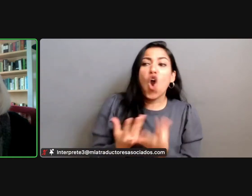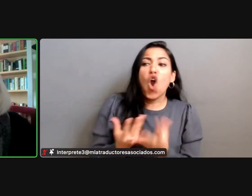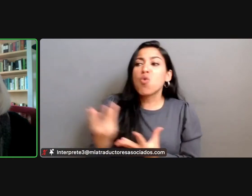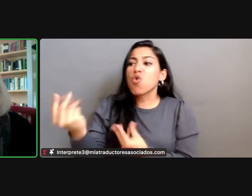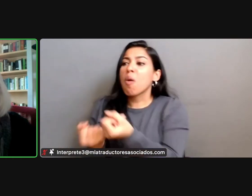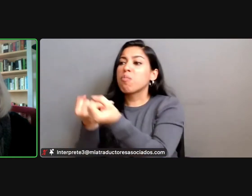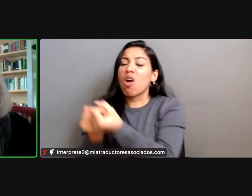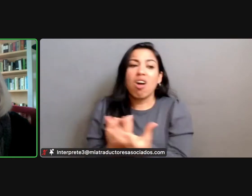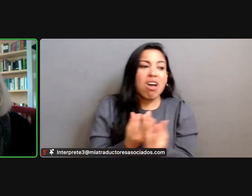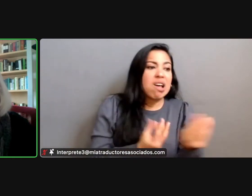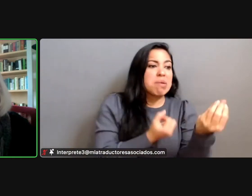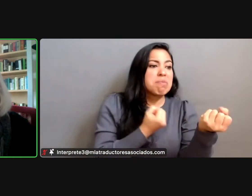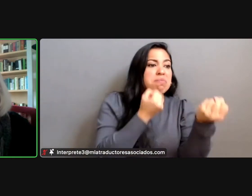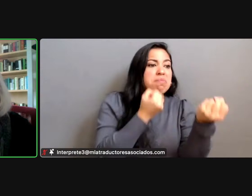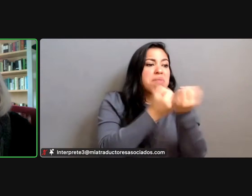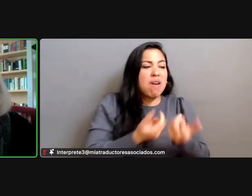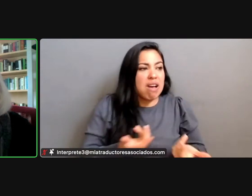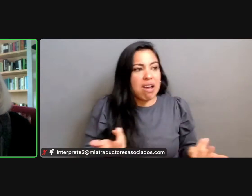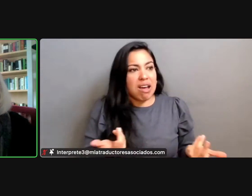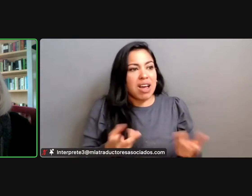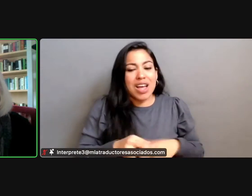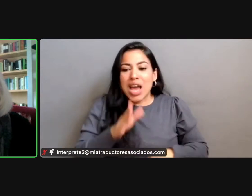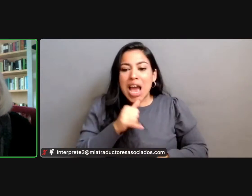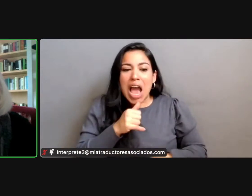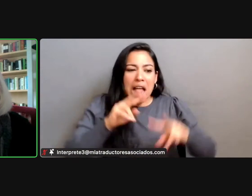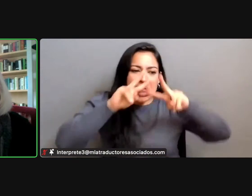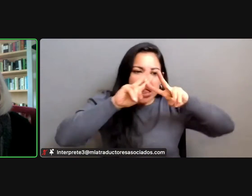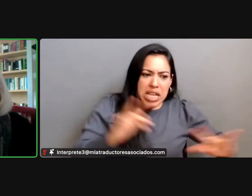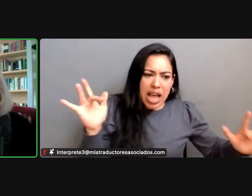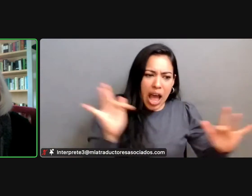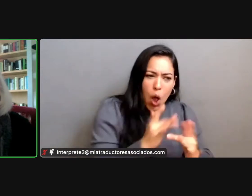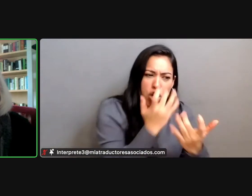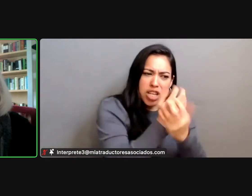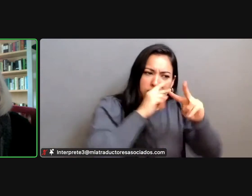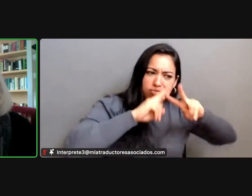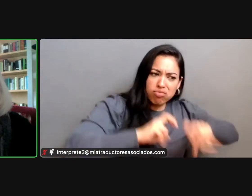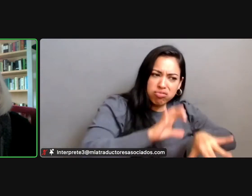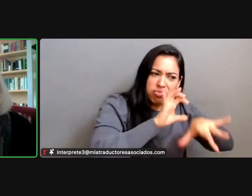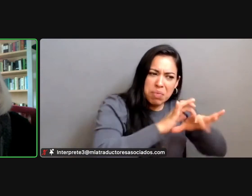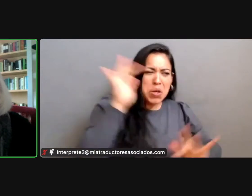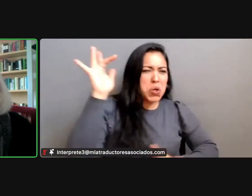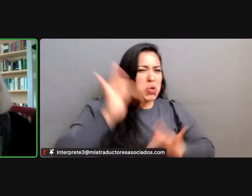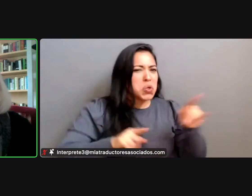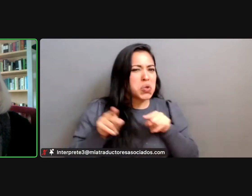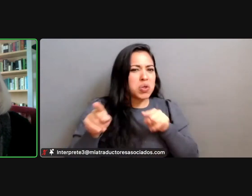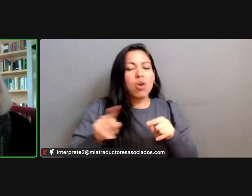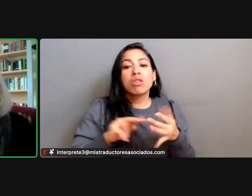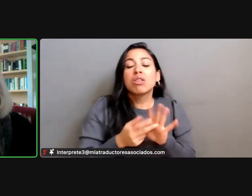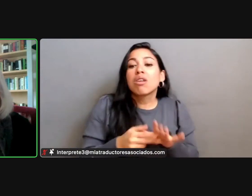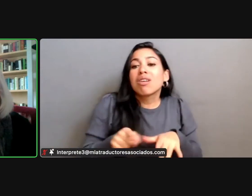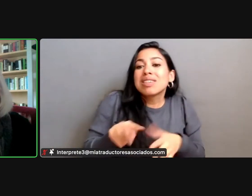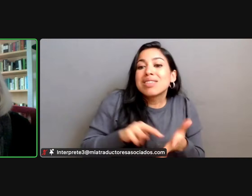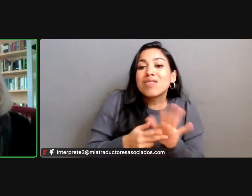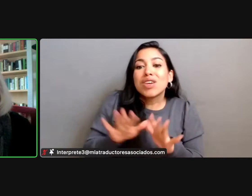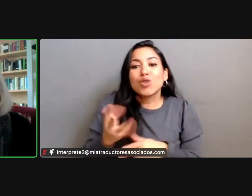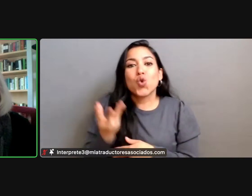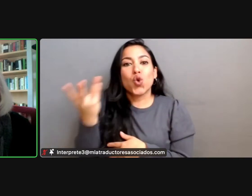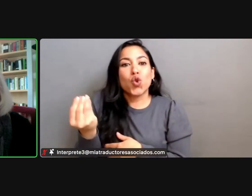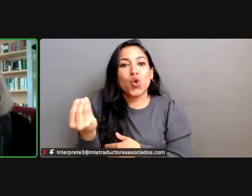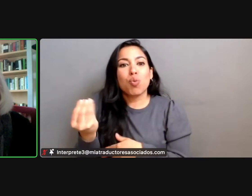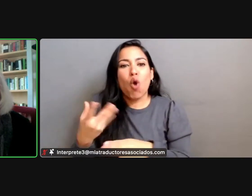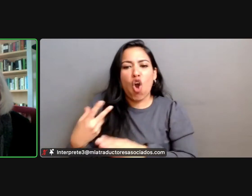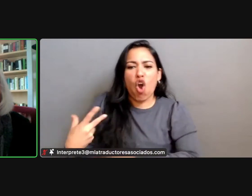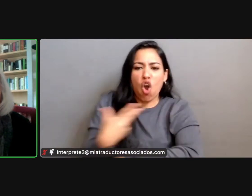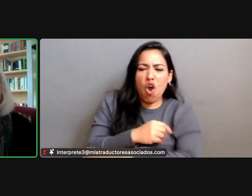polarizing populist discourses. For instance, the one that is reinforced by